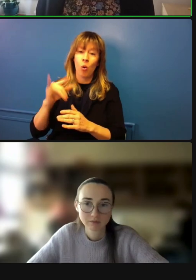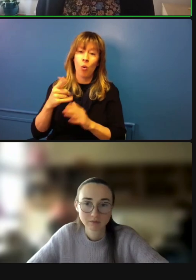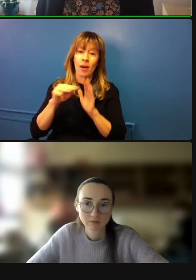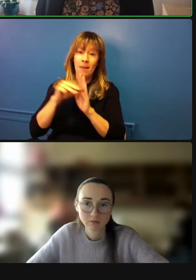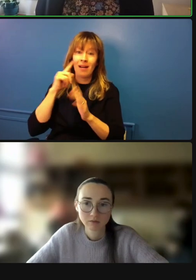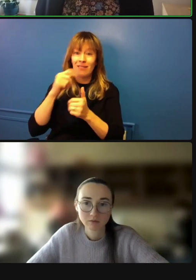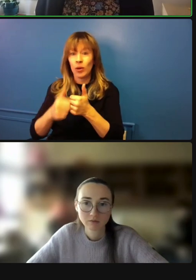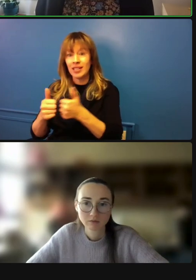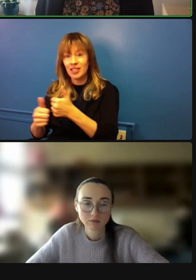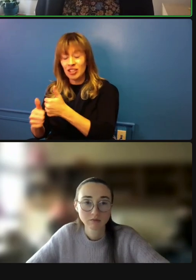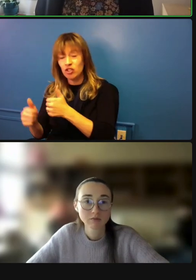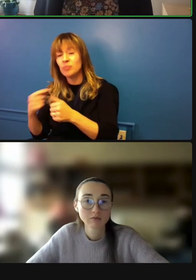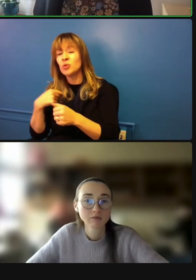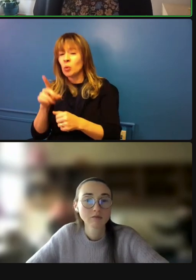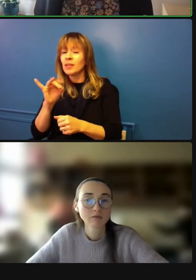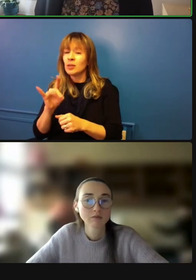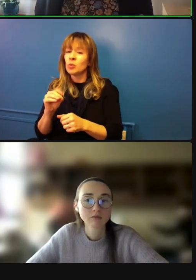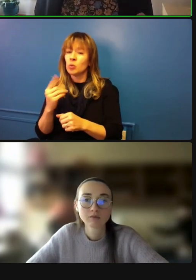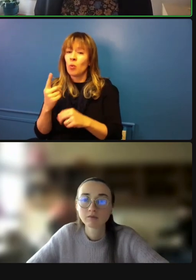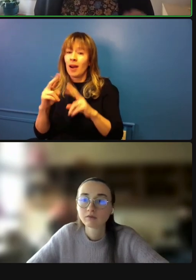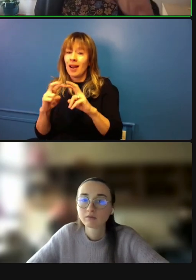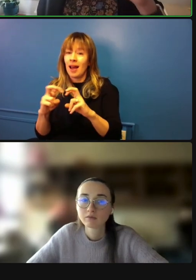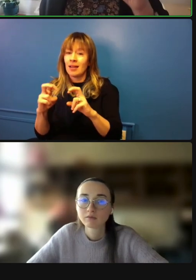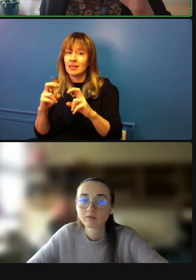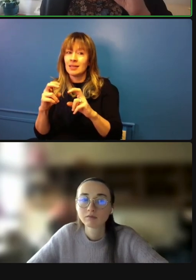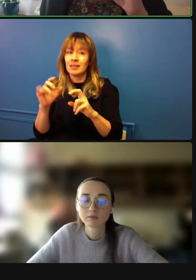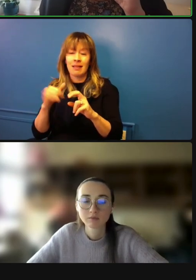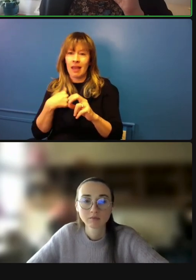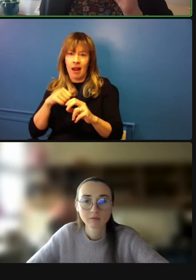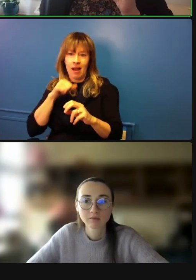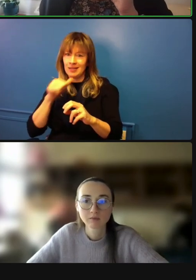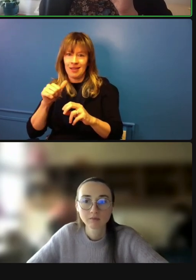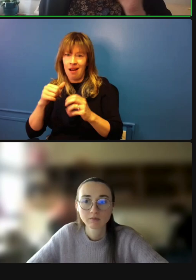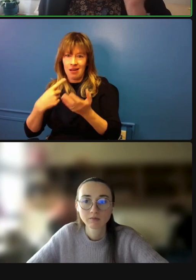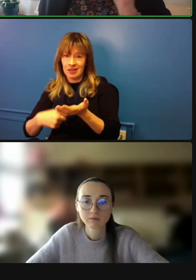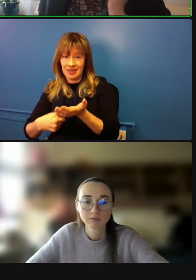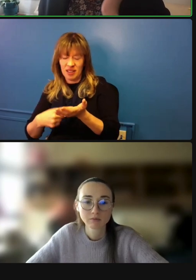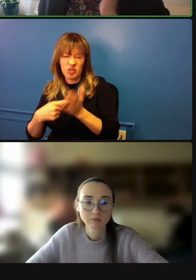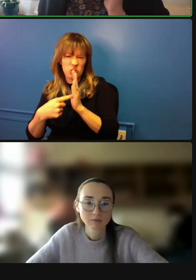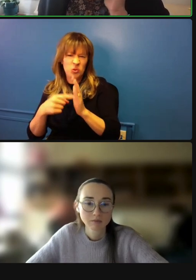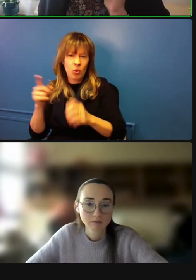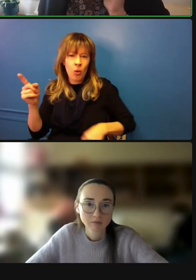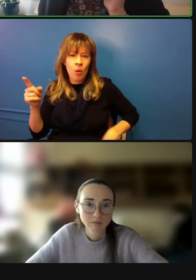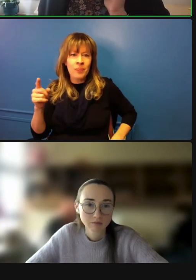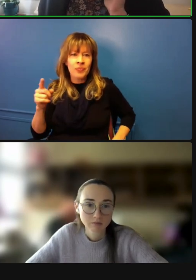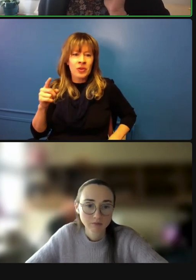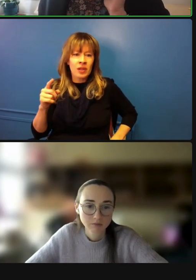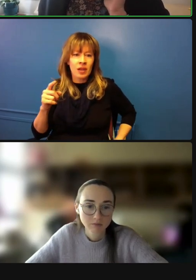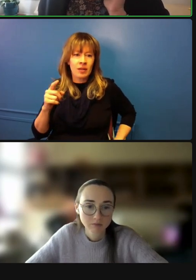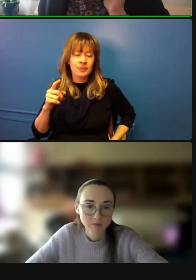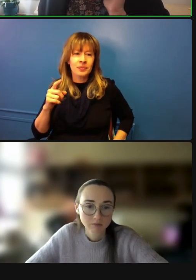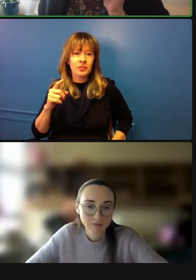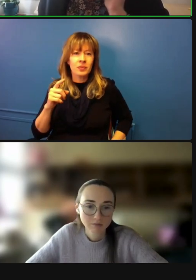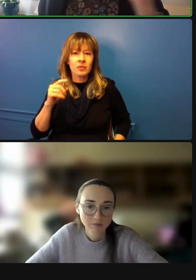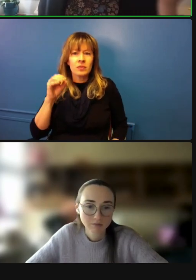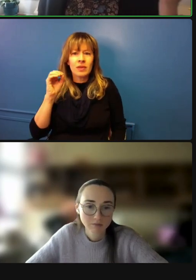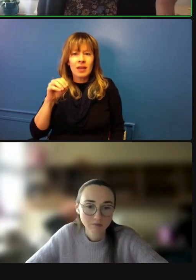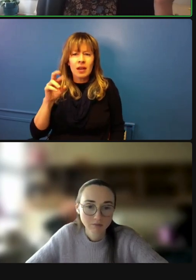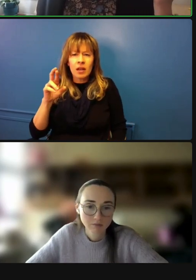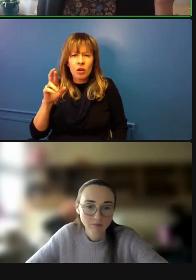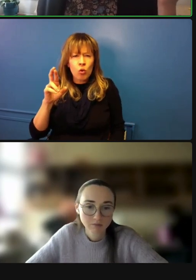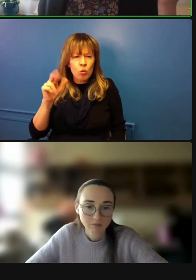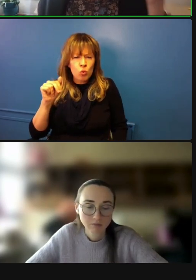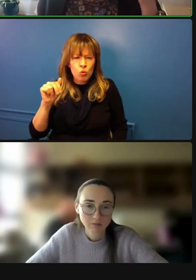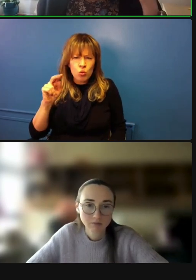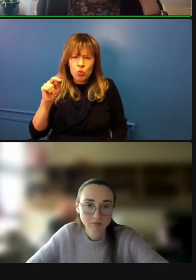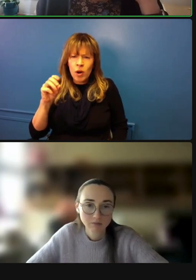do an analysis that I didn't talk about, where we when we ran the full encoding model, you can